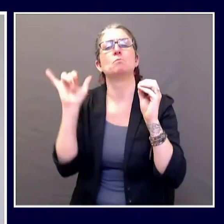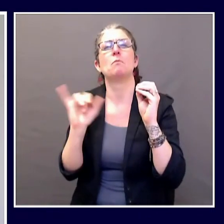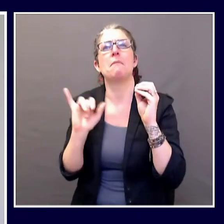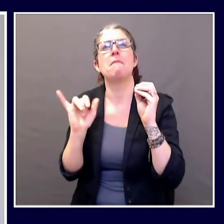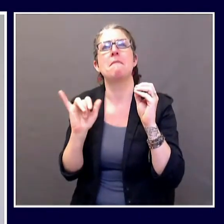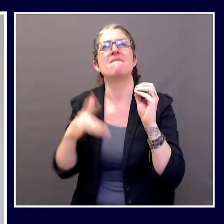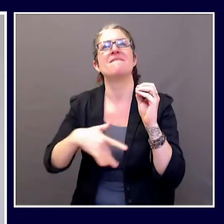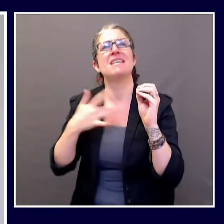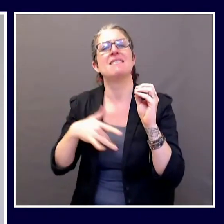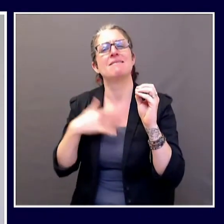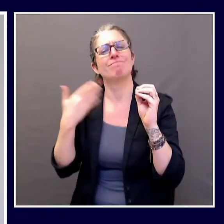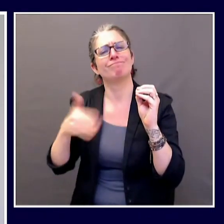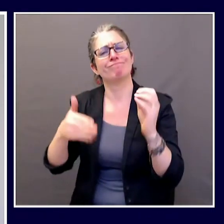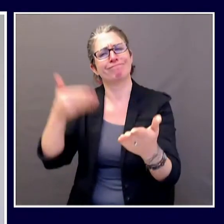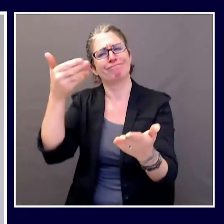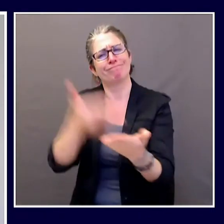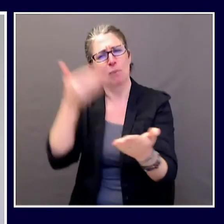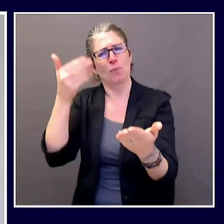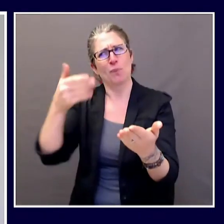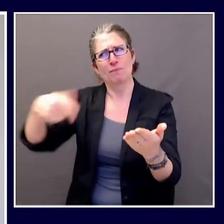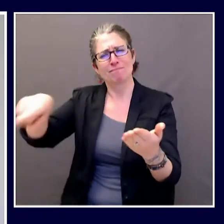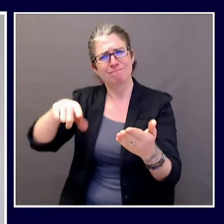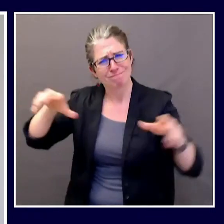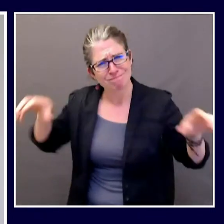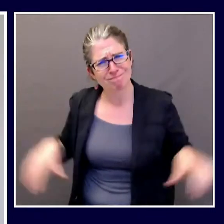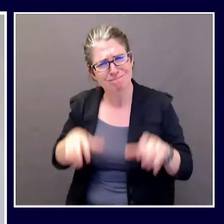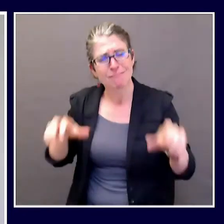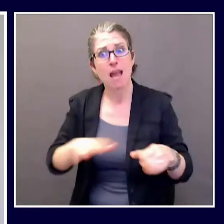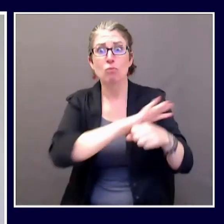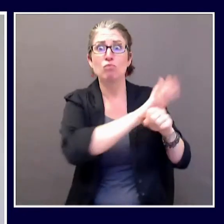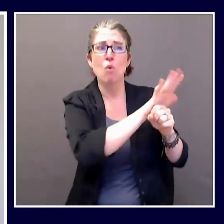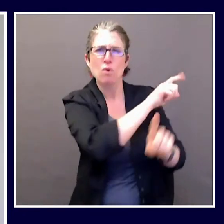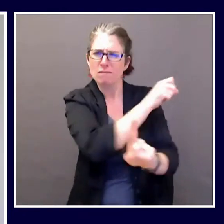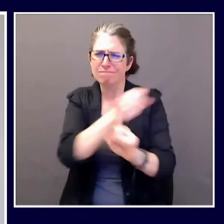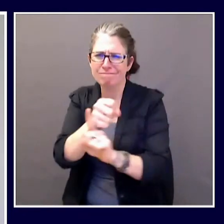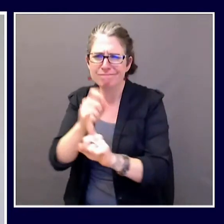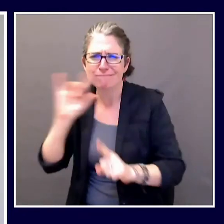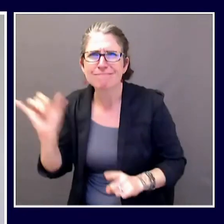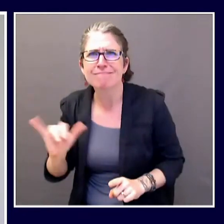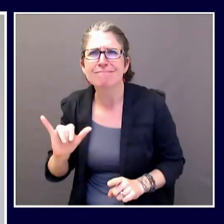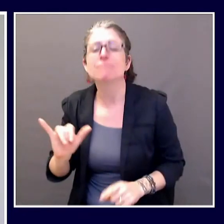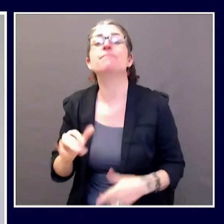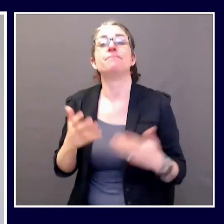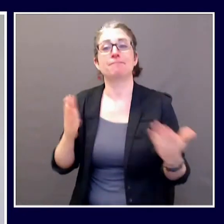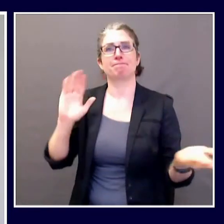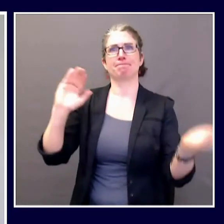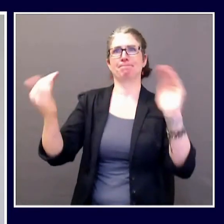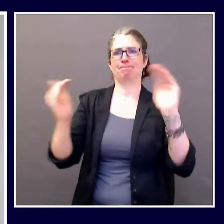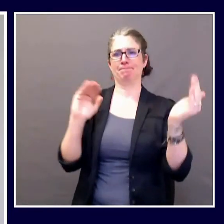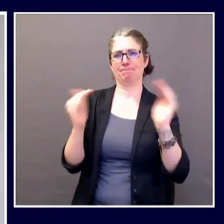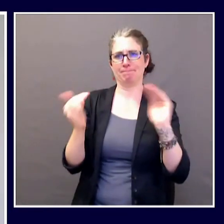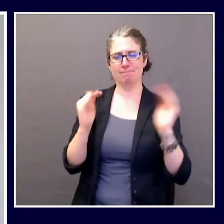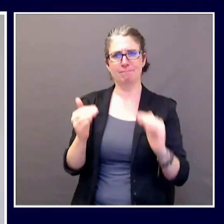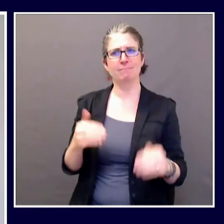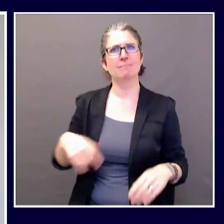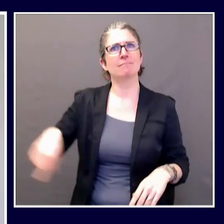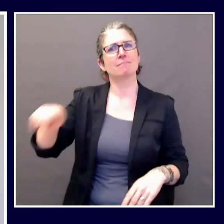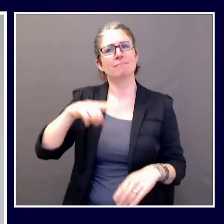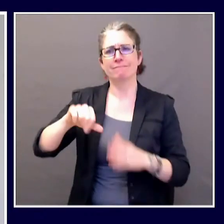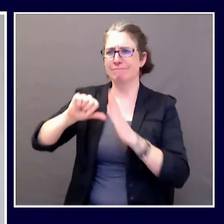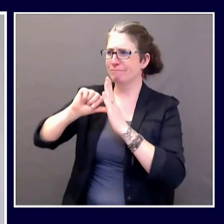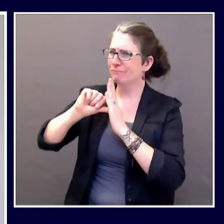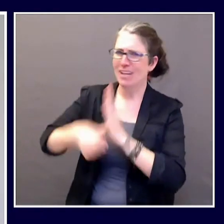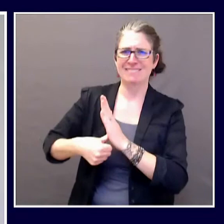COVID-19, but also the collaboration, the teamwork, the camaraderie that has been generated by our